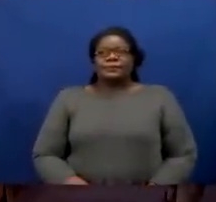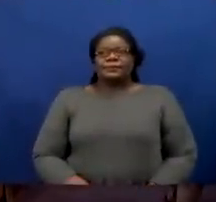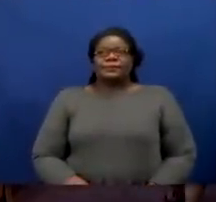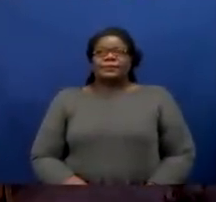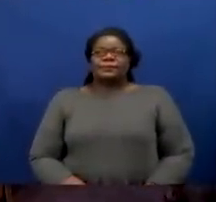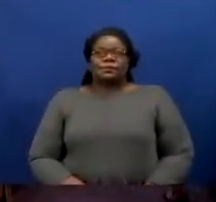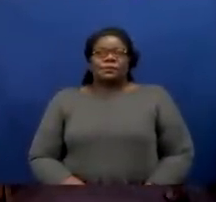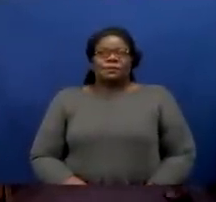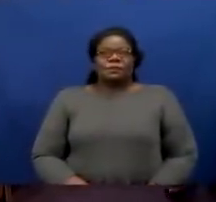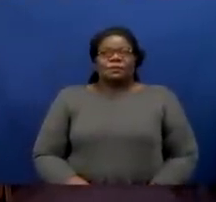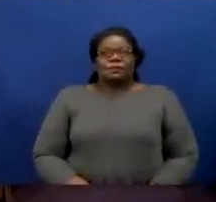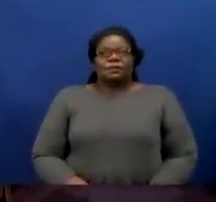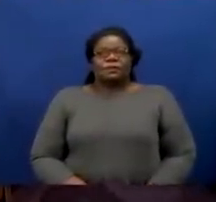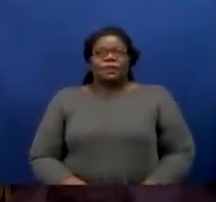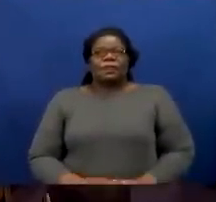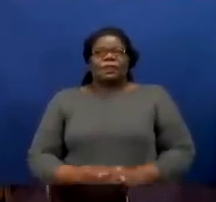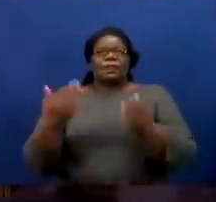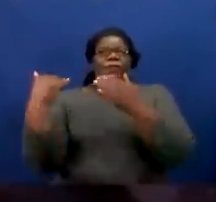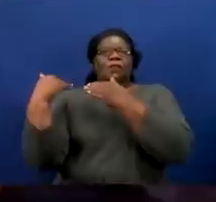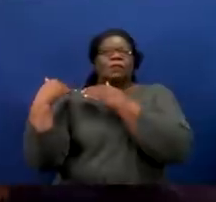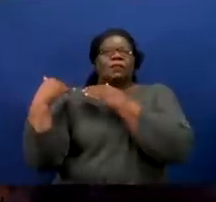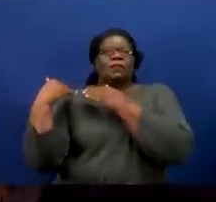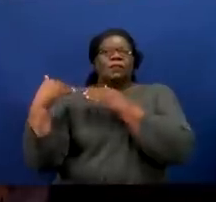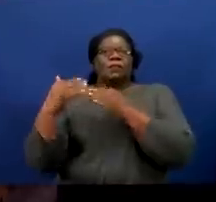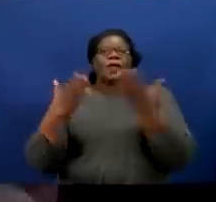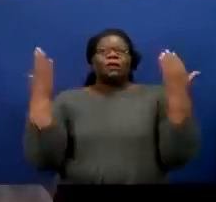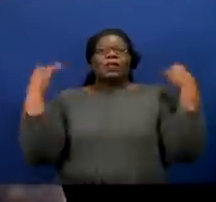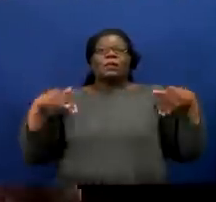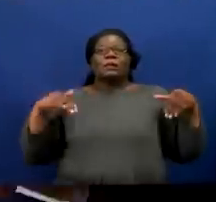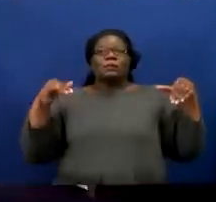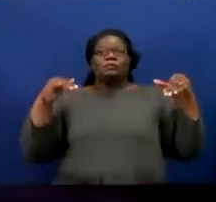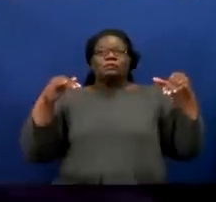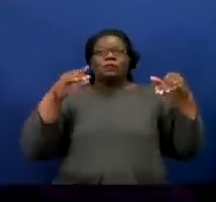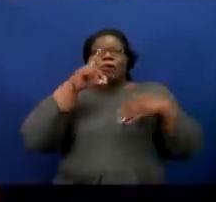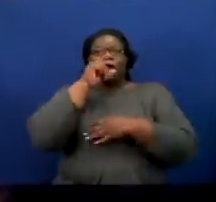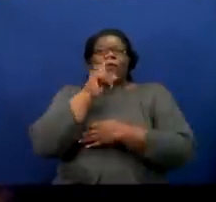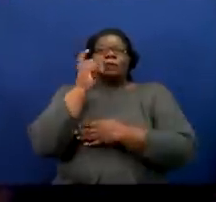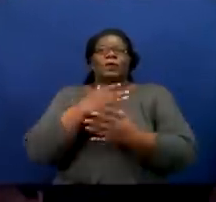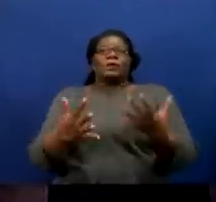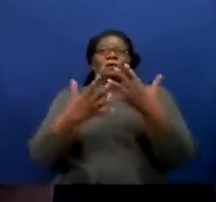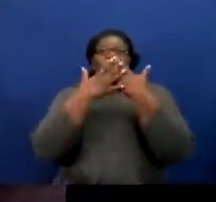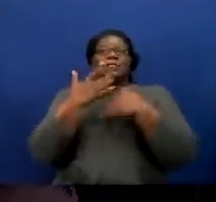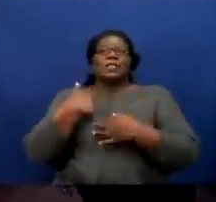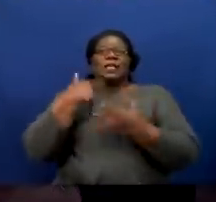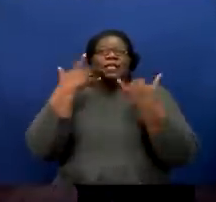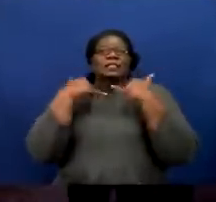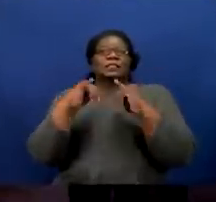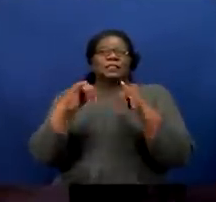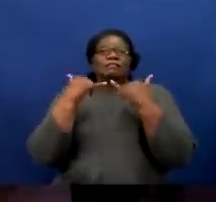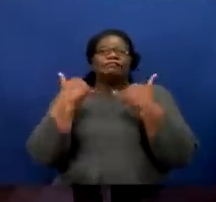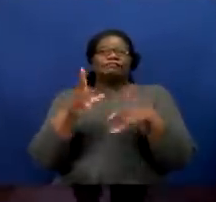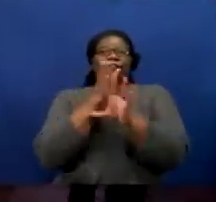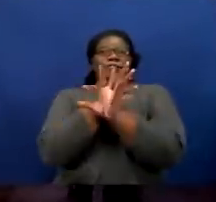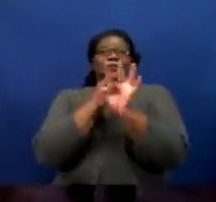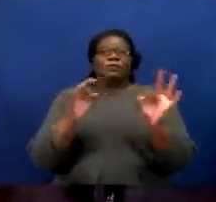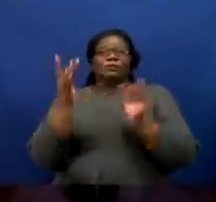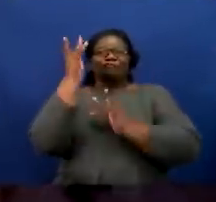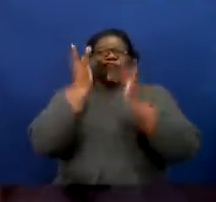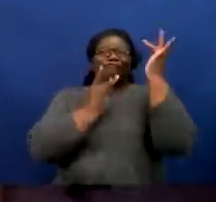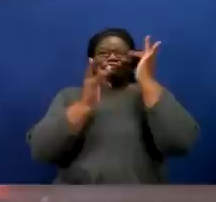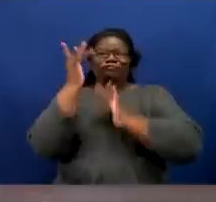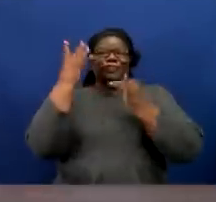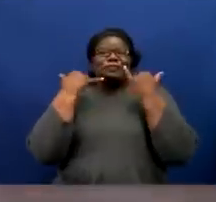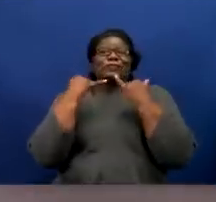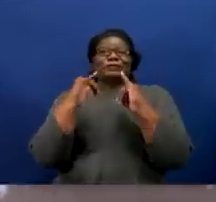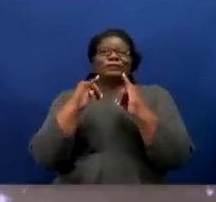Once like a bird in a prison I dwelt, no freedom from my sorrow I